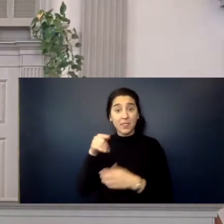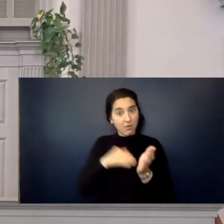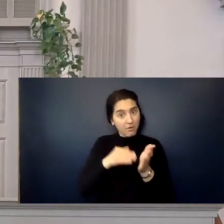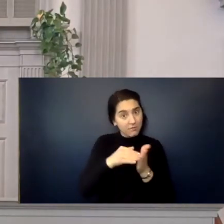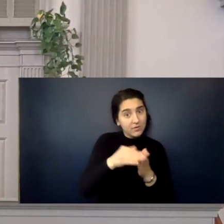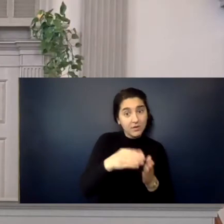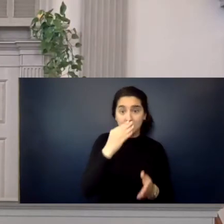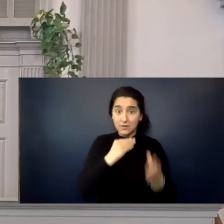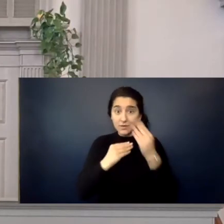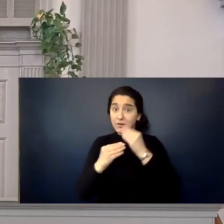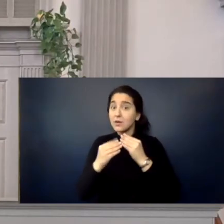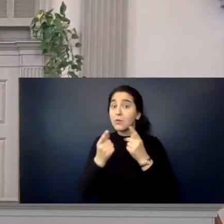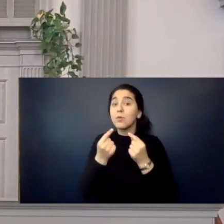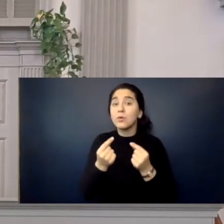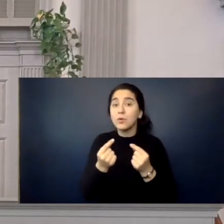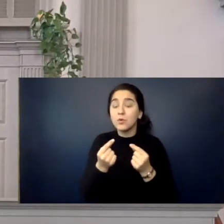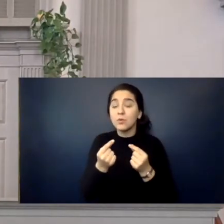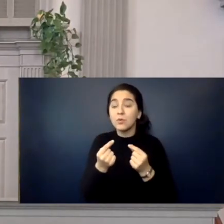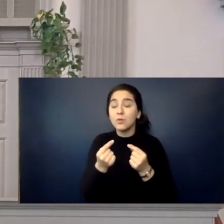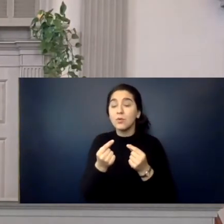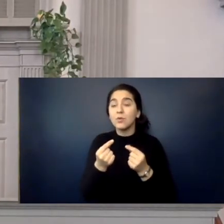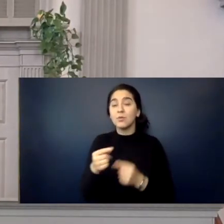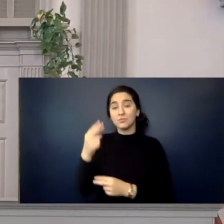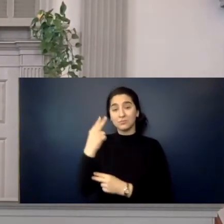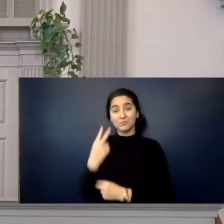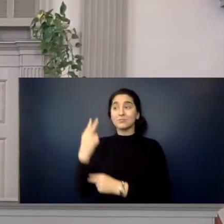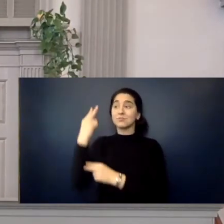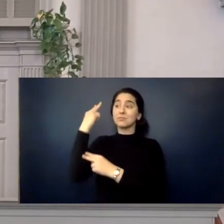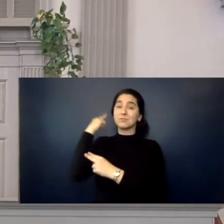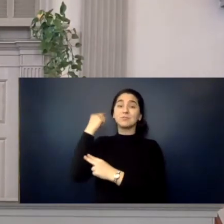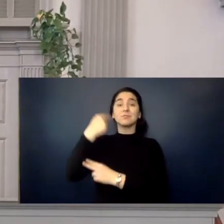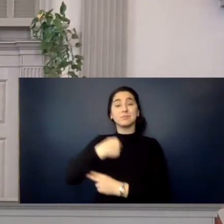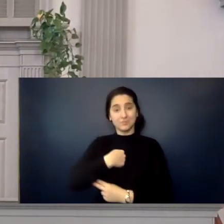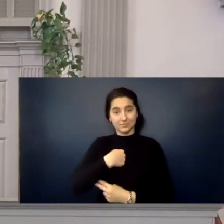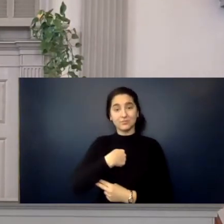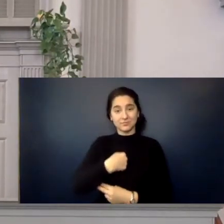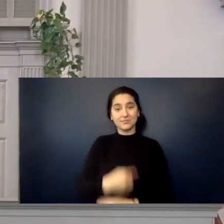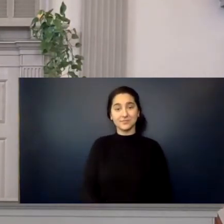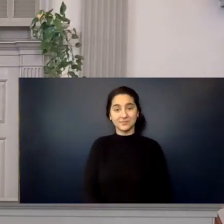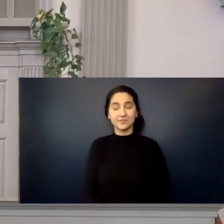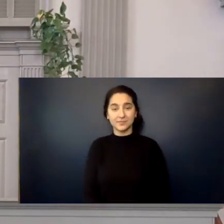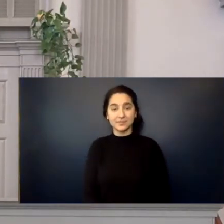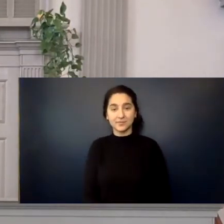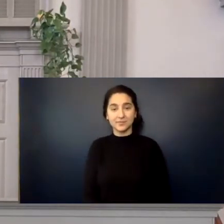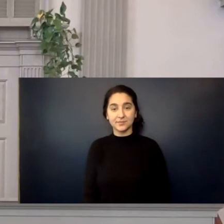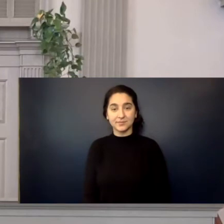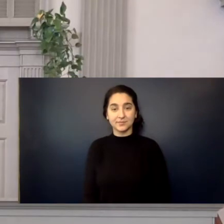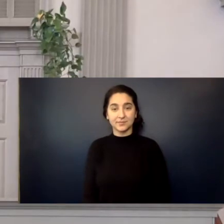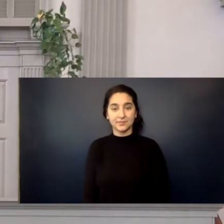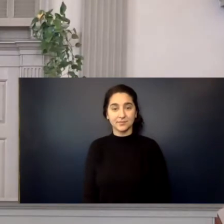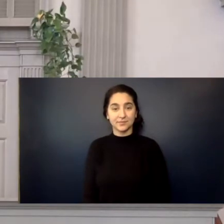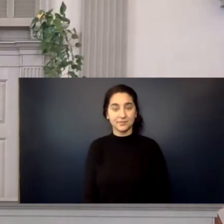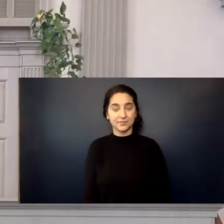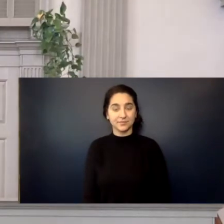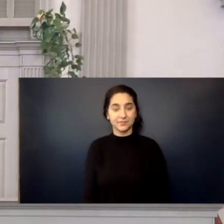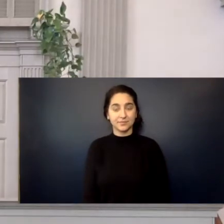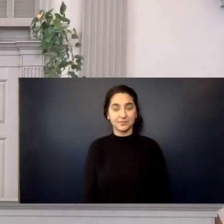you. As often as you eat this, do so and remember